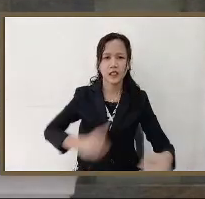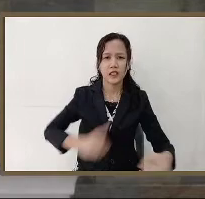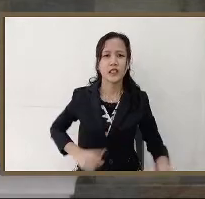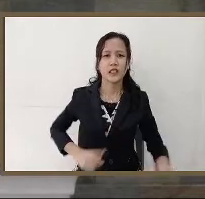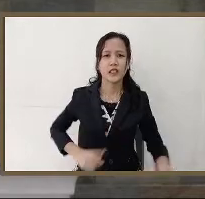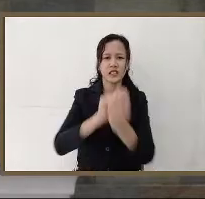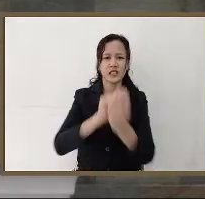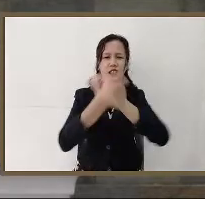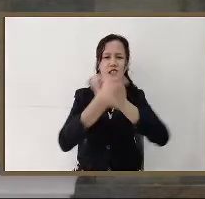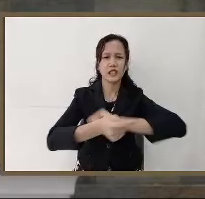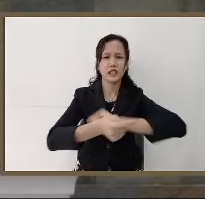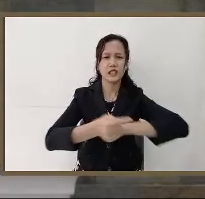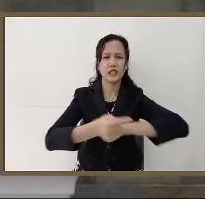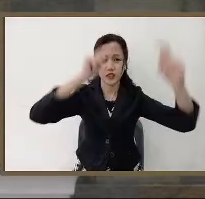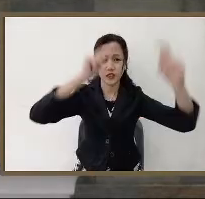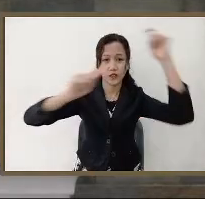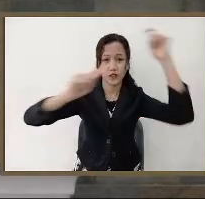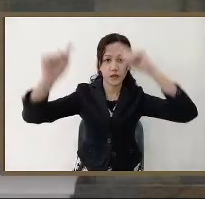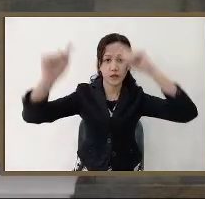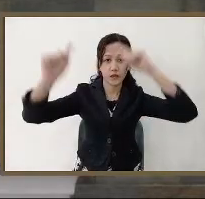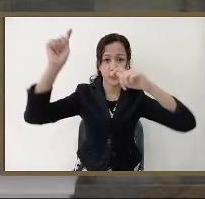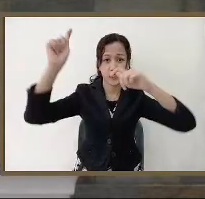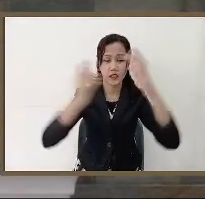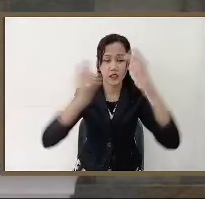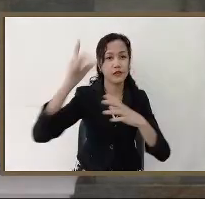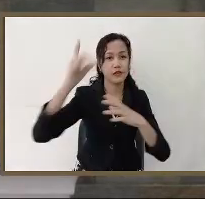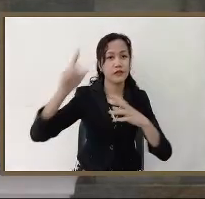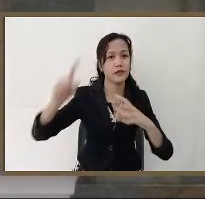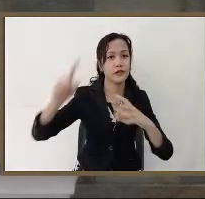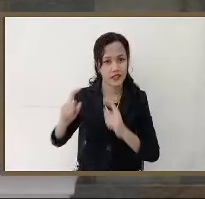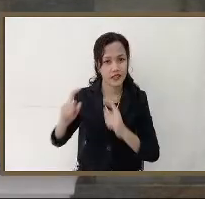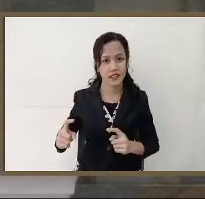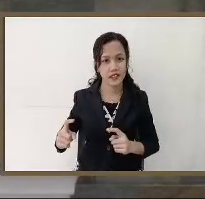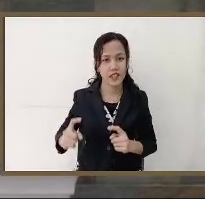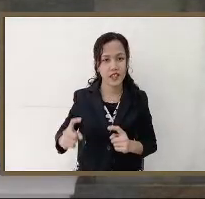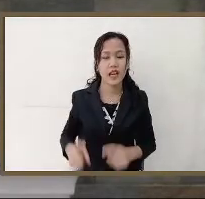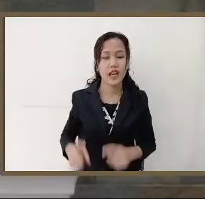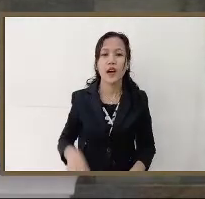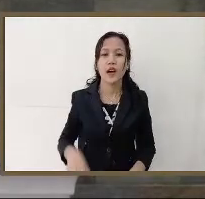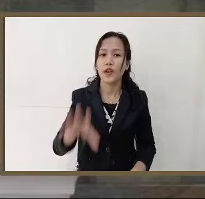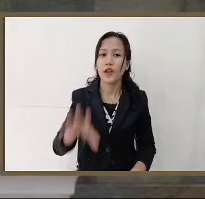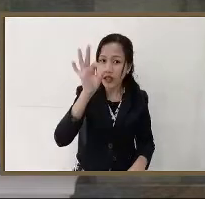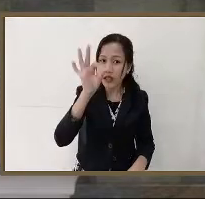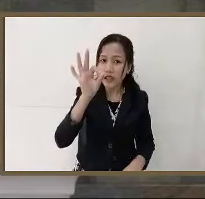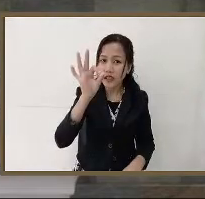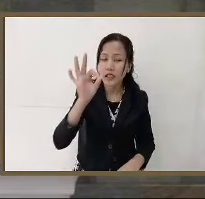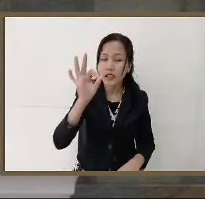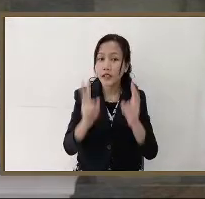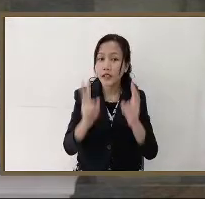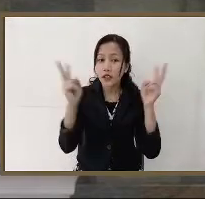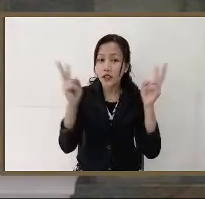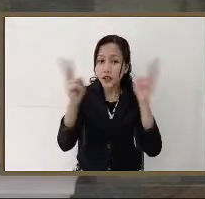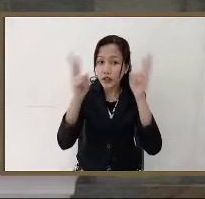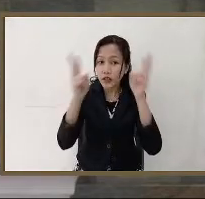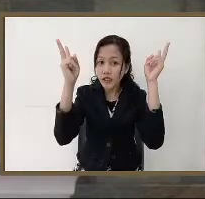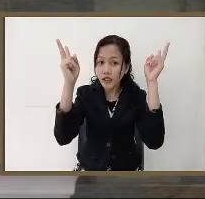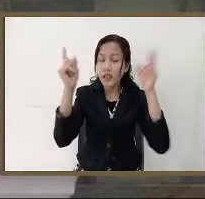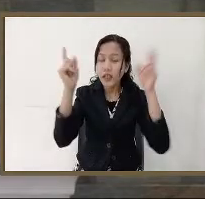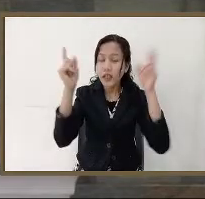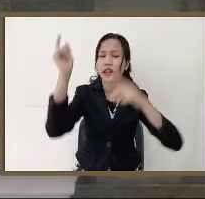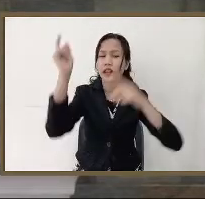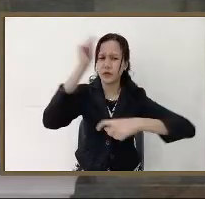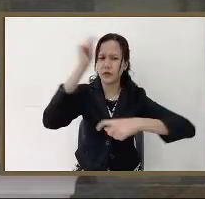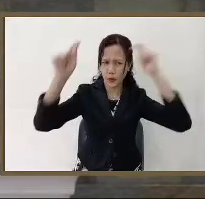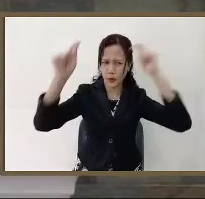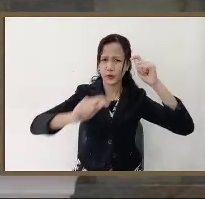through his sin. So, makikita po natin dyan yung triumphs and troubles.